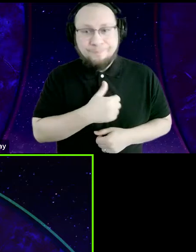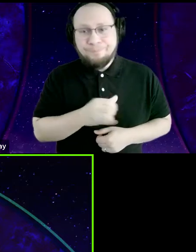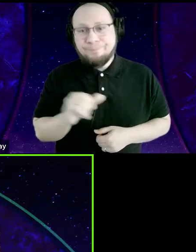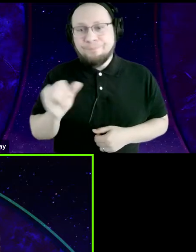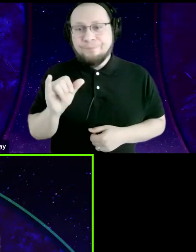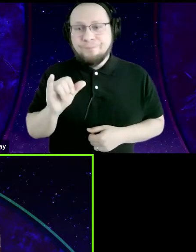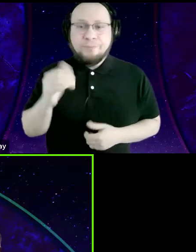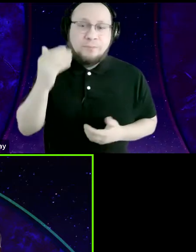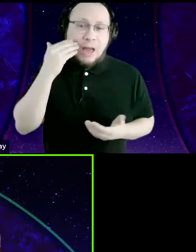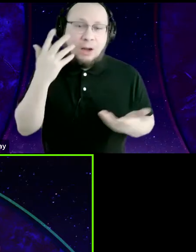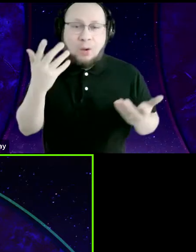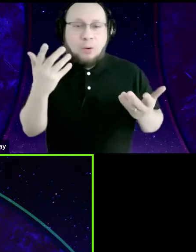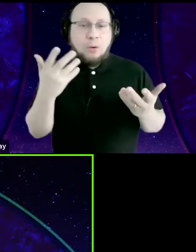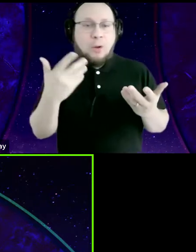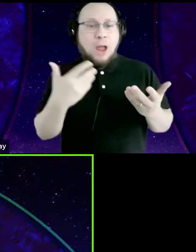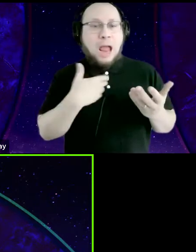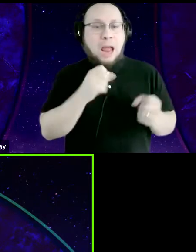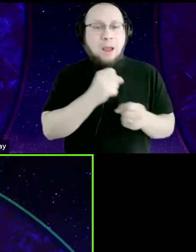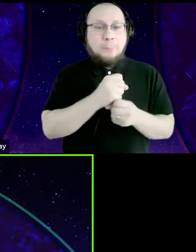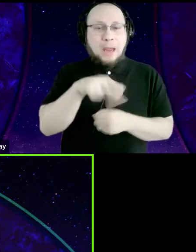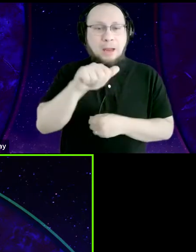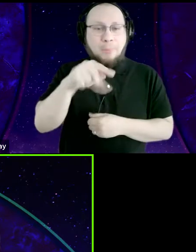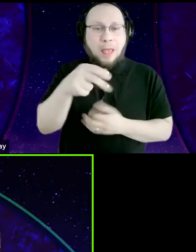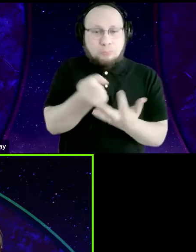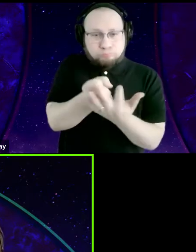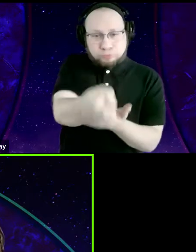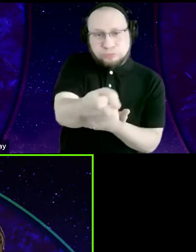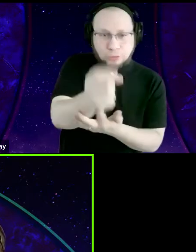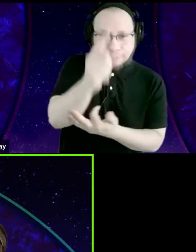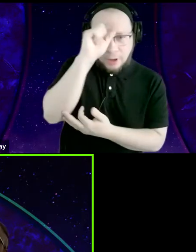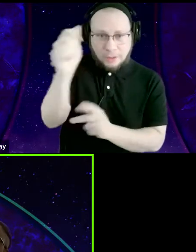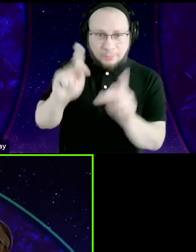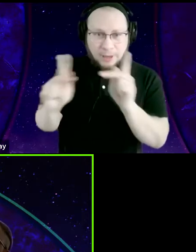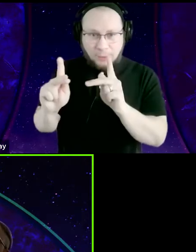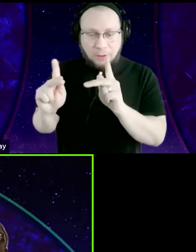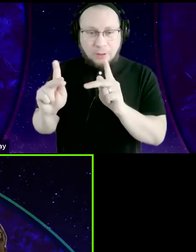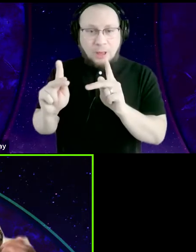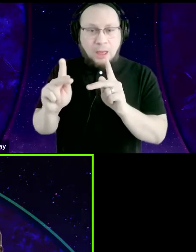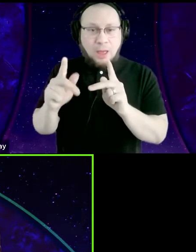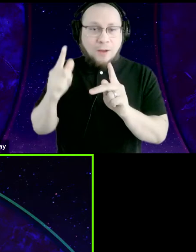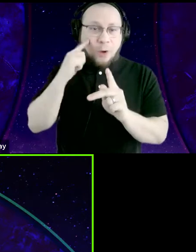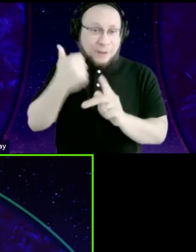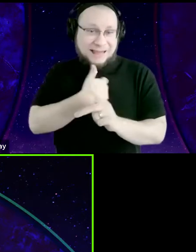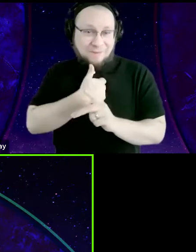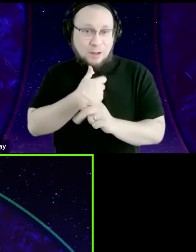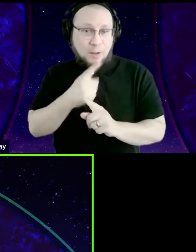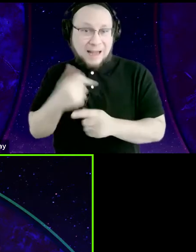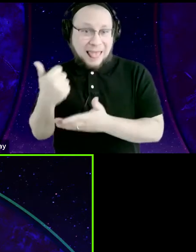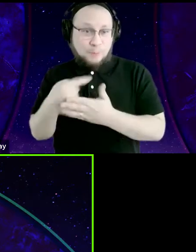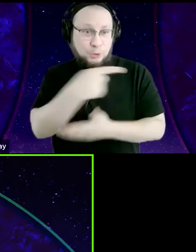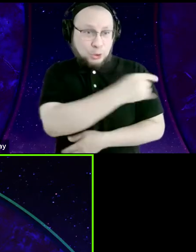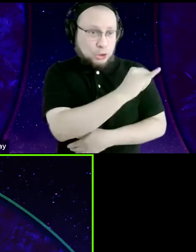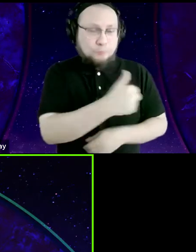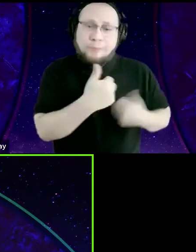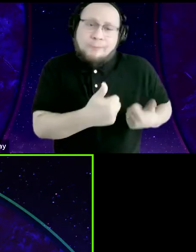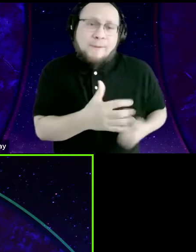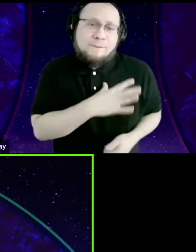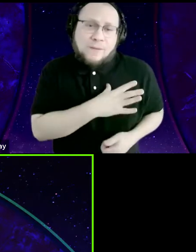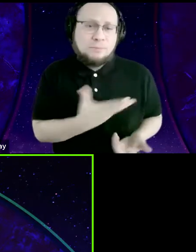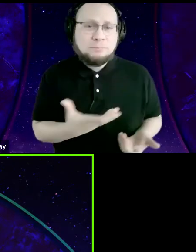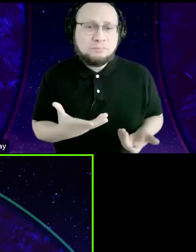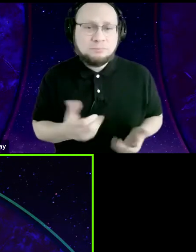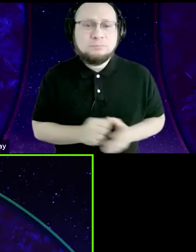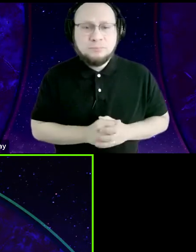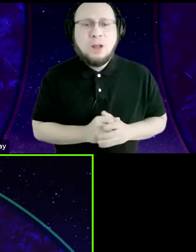a mountain over time, if that's mm-hmm. a thing that leads passage for people, absolutely. And I will do it with fierceness because I protect my